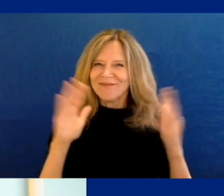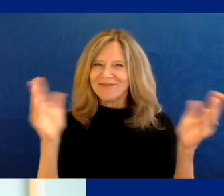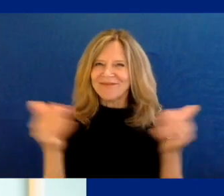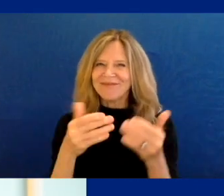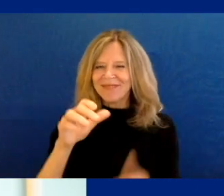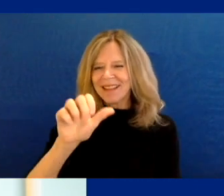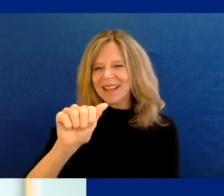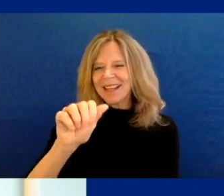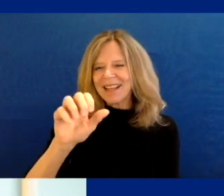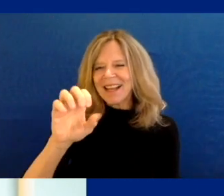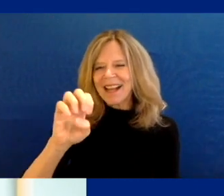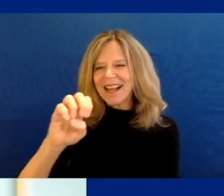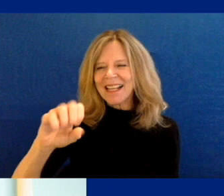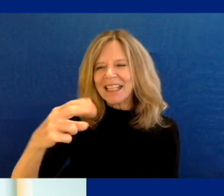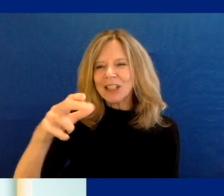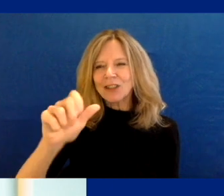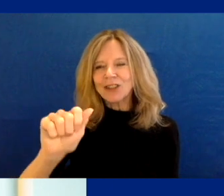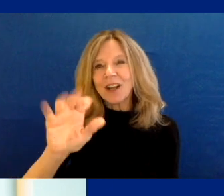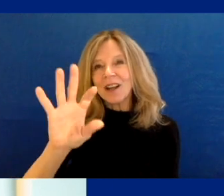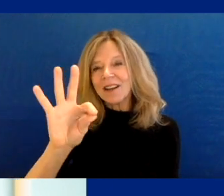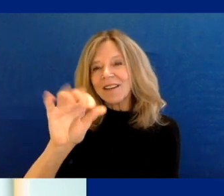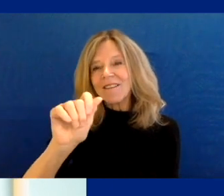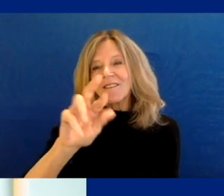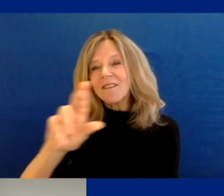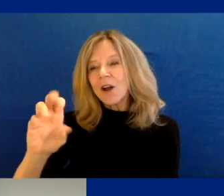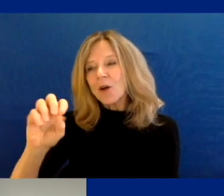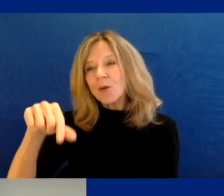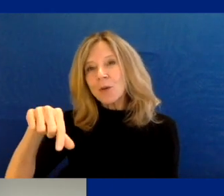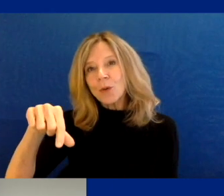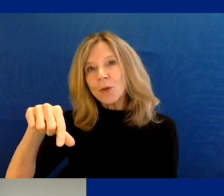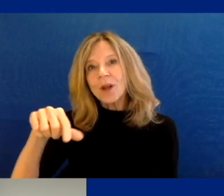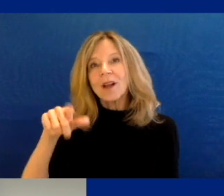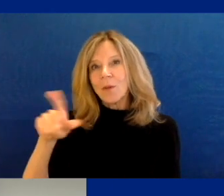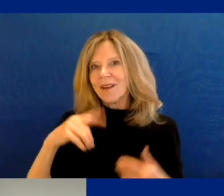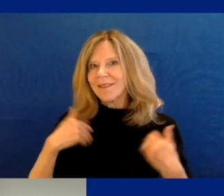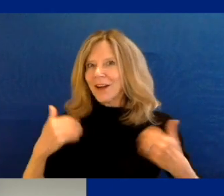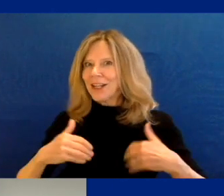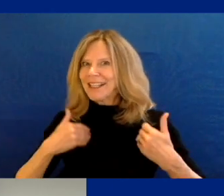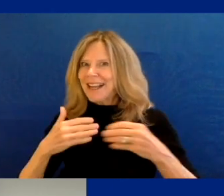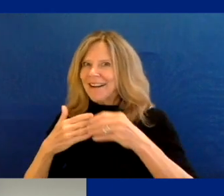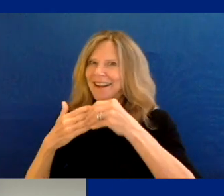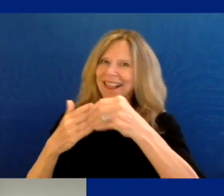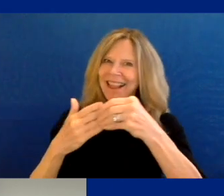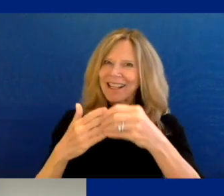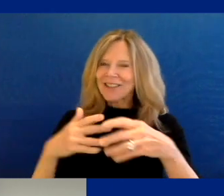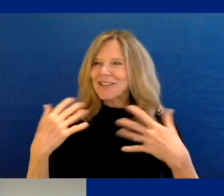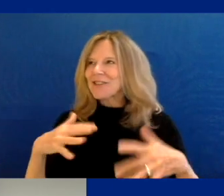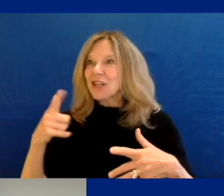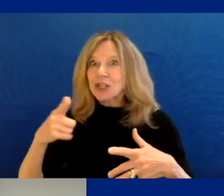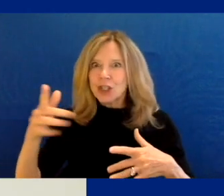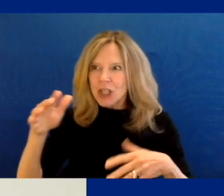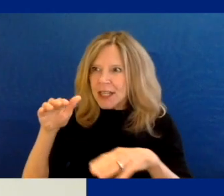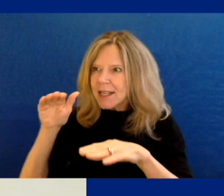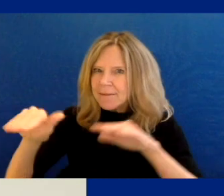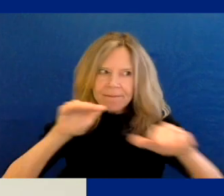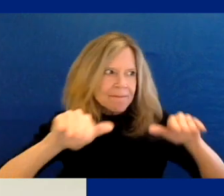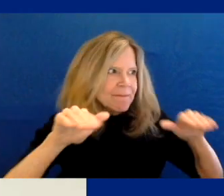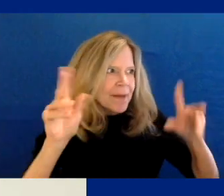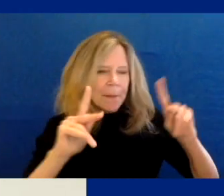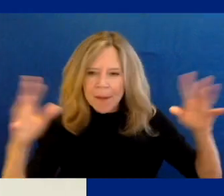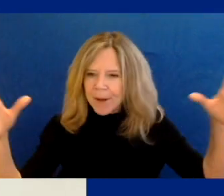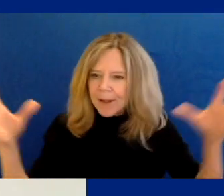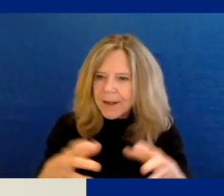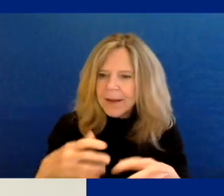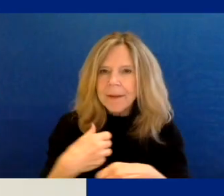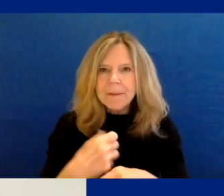one of our fierce young leaders at Jahaji Sisters, and she has been mobilizing the forces to make sure that Jahaji